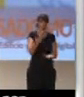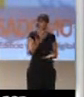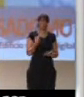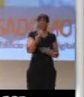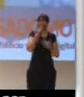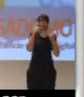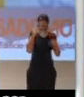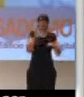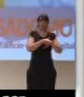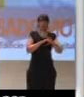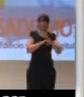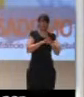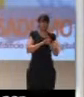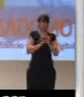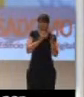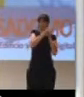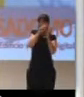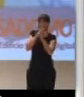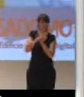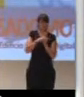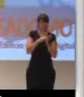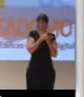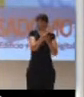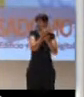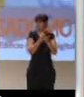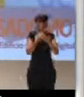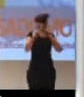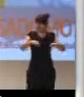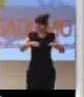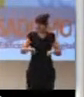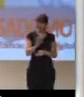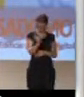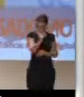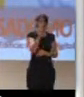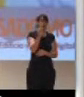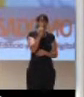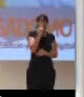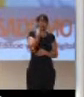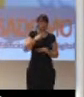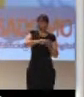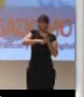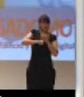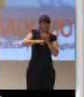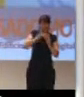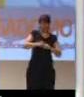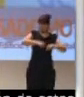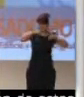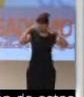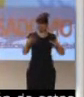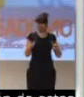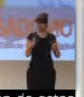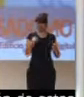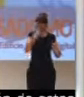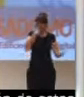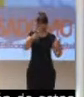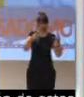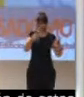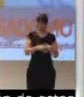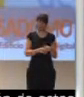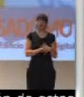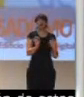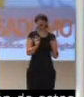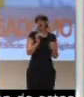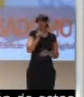Or also, for instance, adaptations that are based on very easy icons, or in